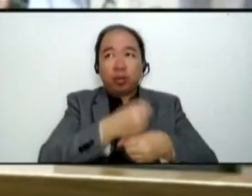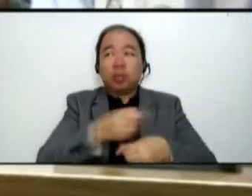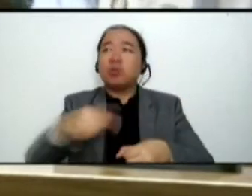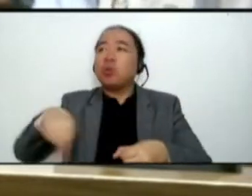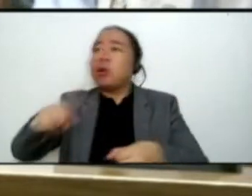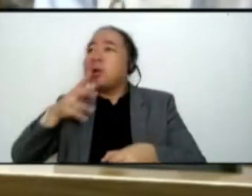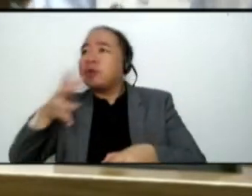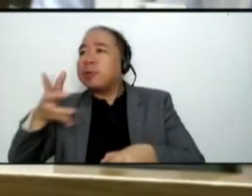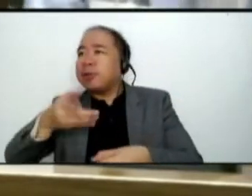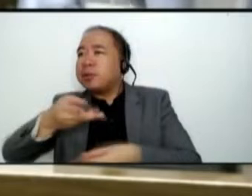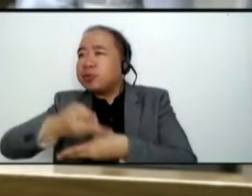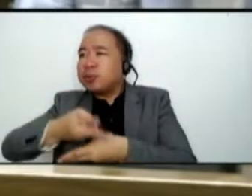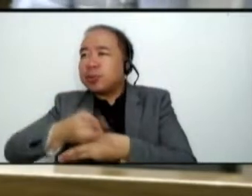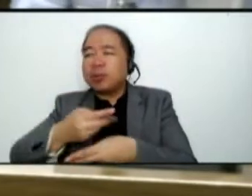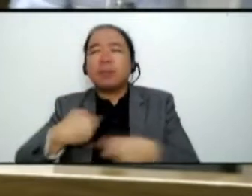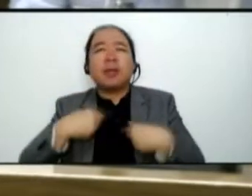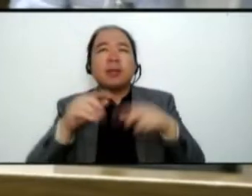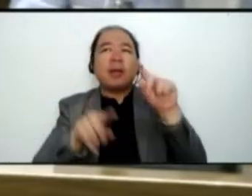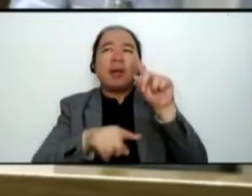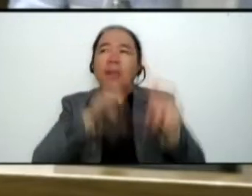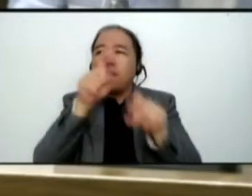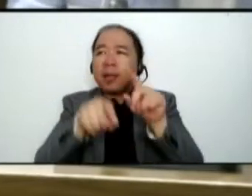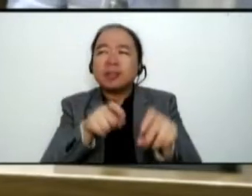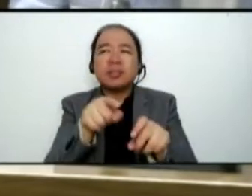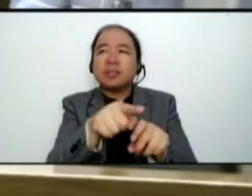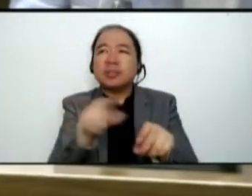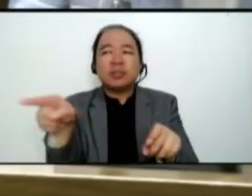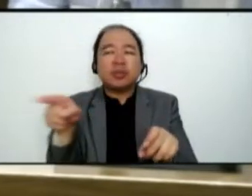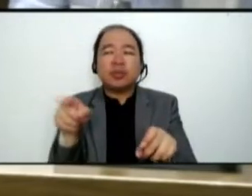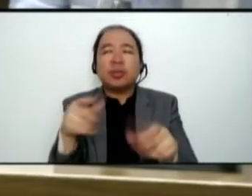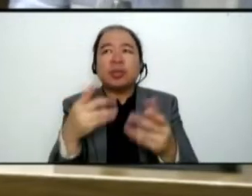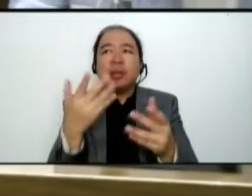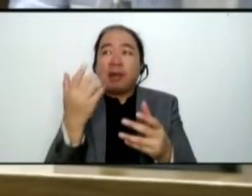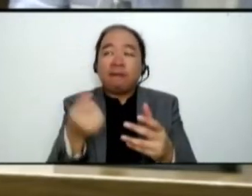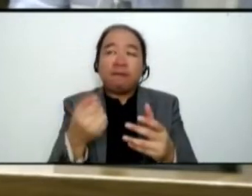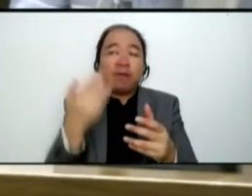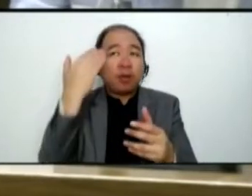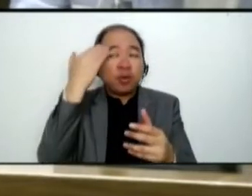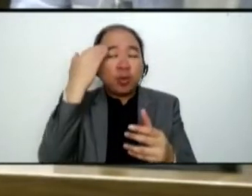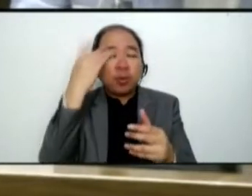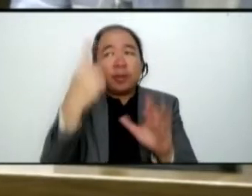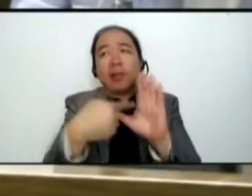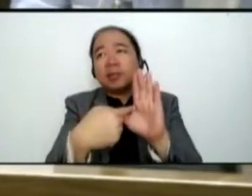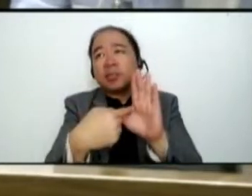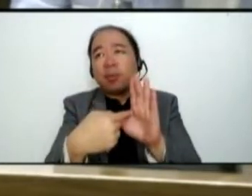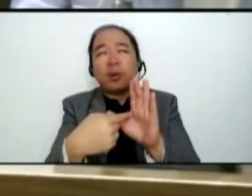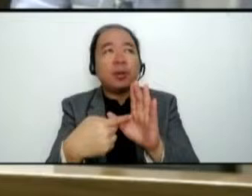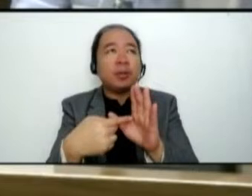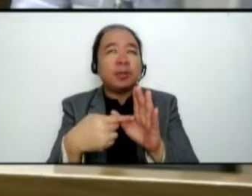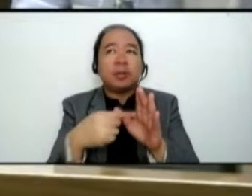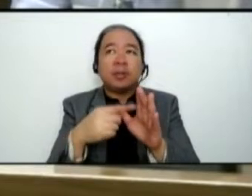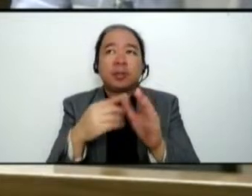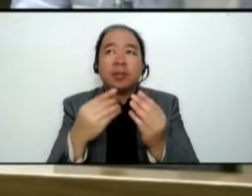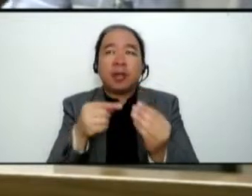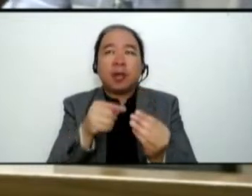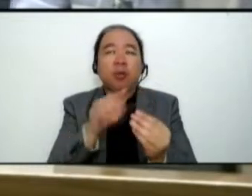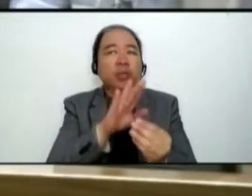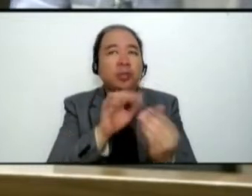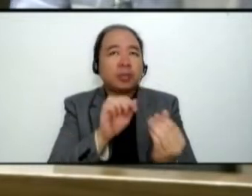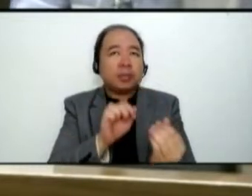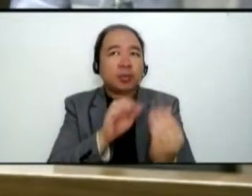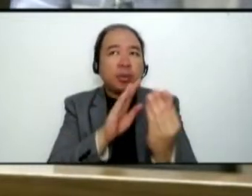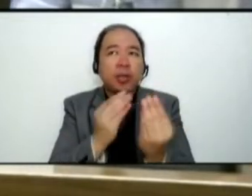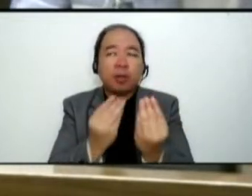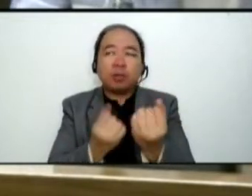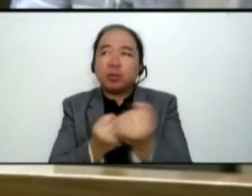have very specific examples that they know of on this approach to